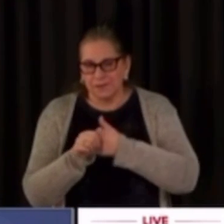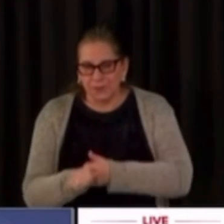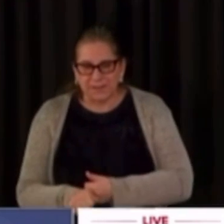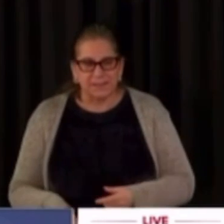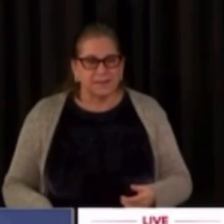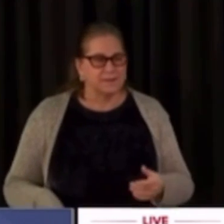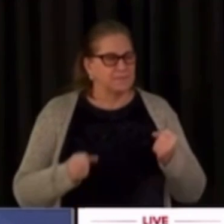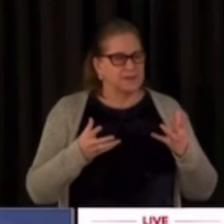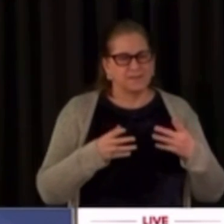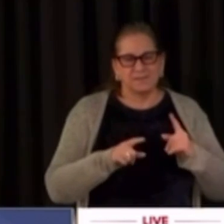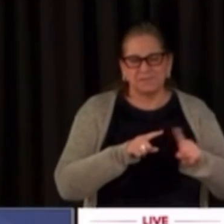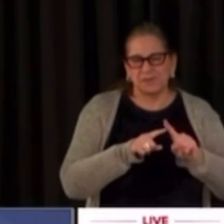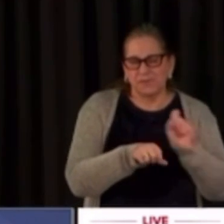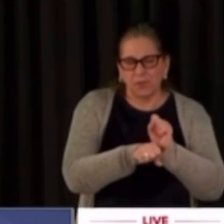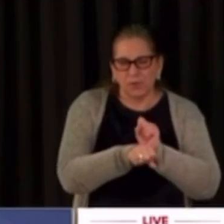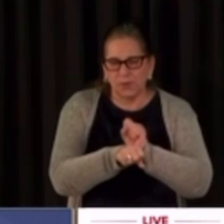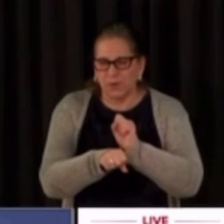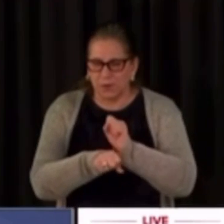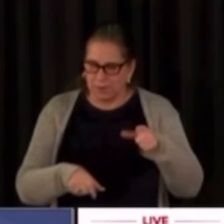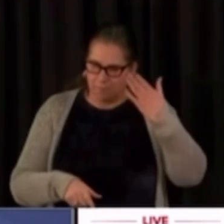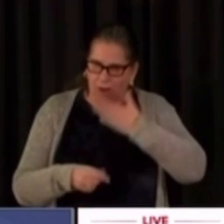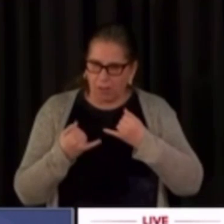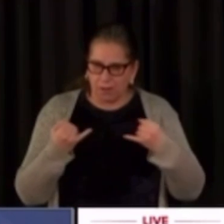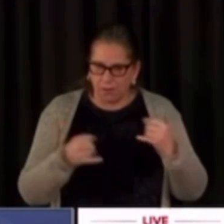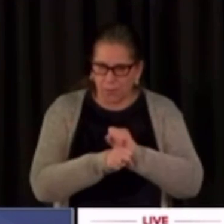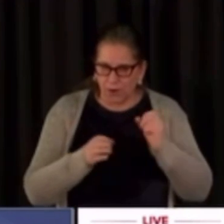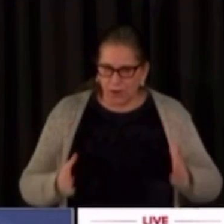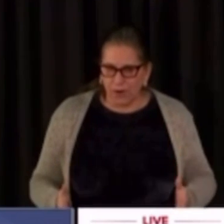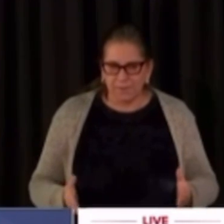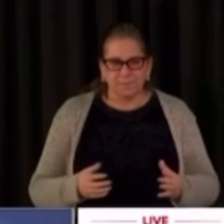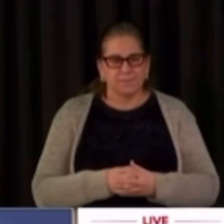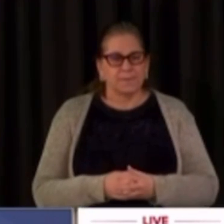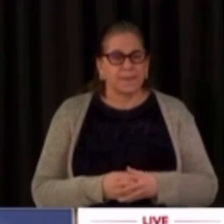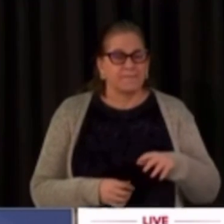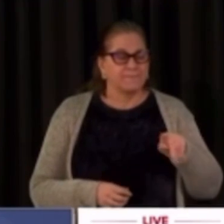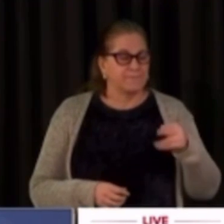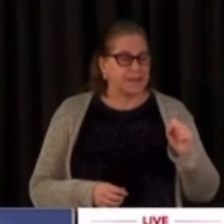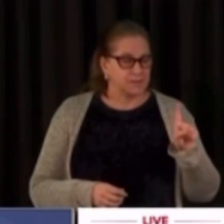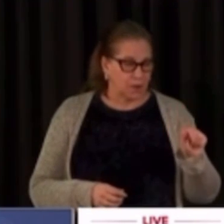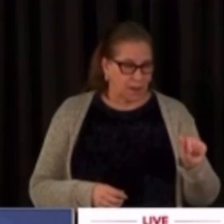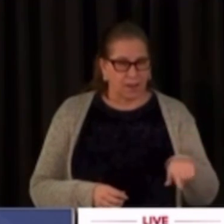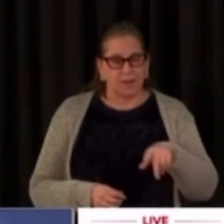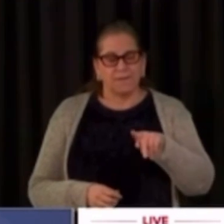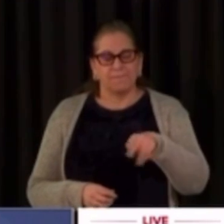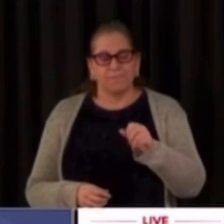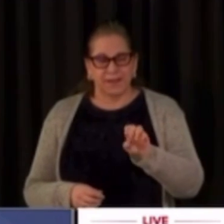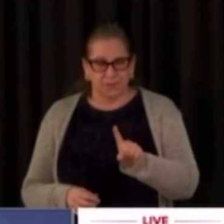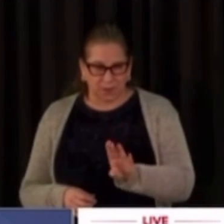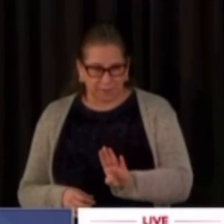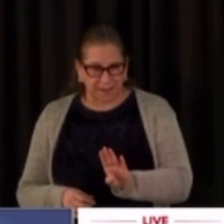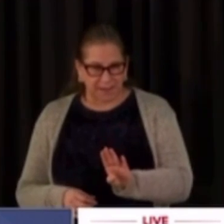14th. Phase 1B, we are implementing components of Phase 1B Tier 1